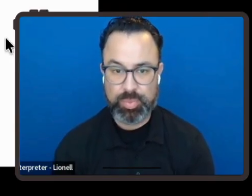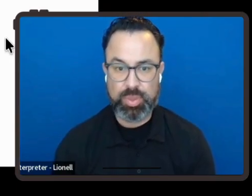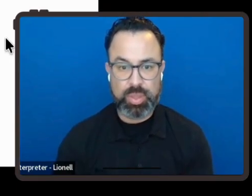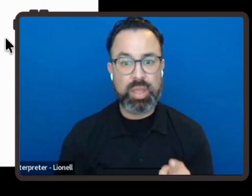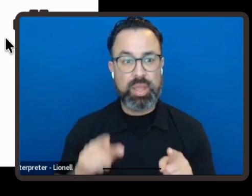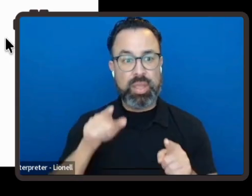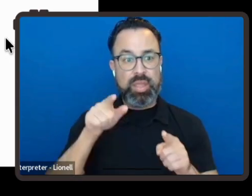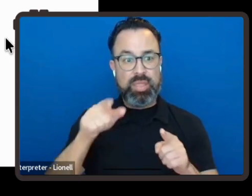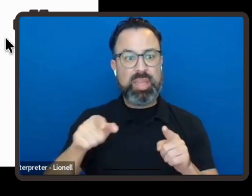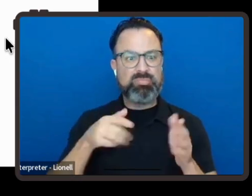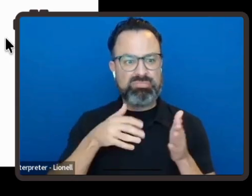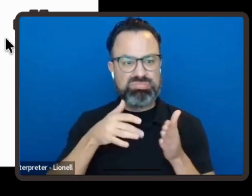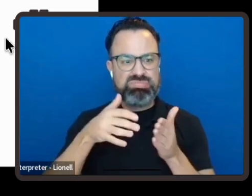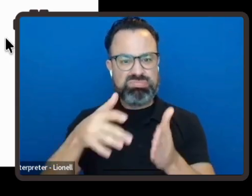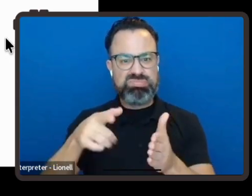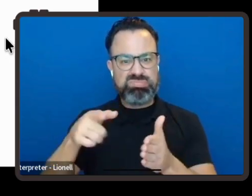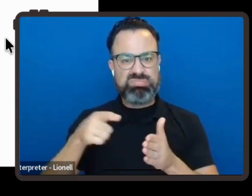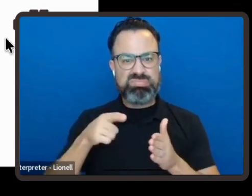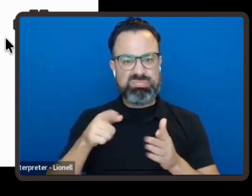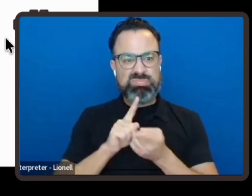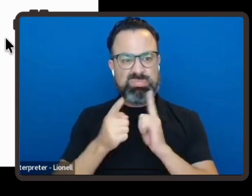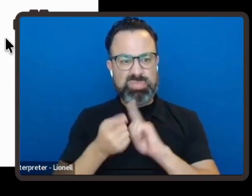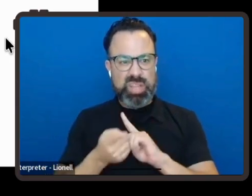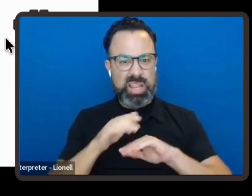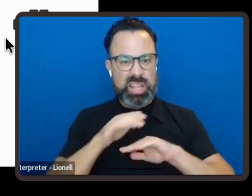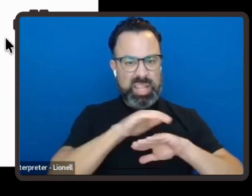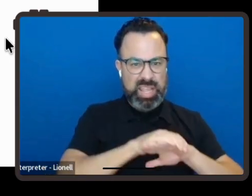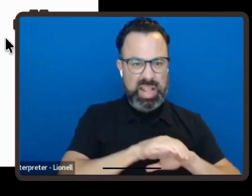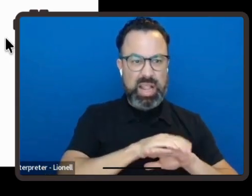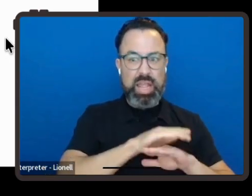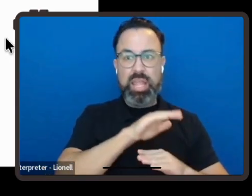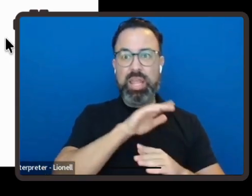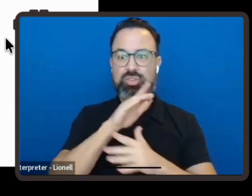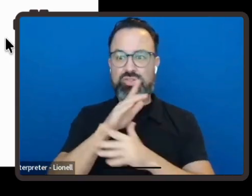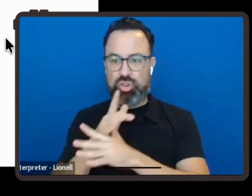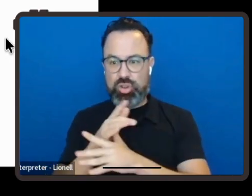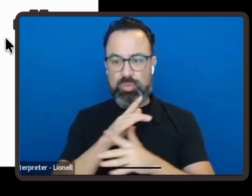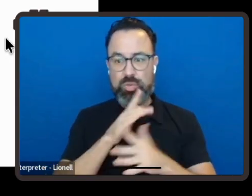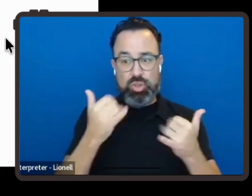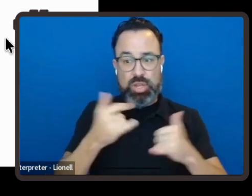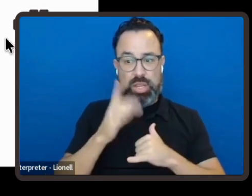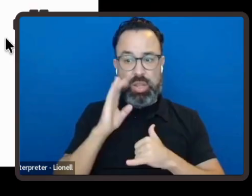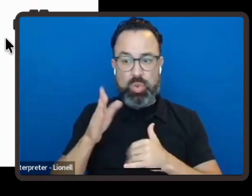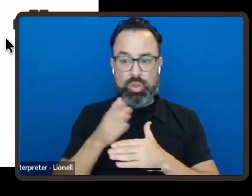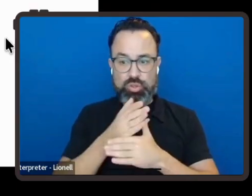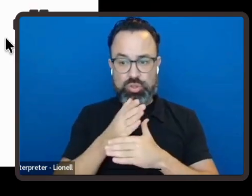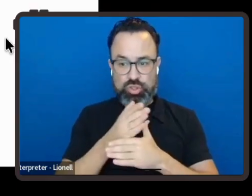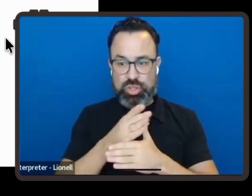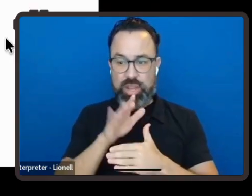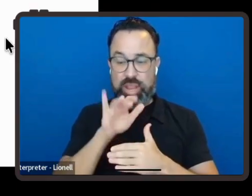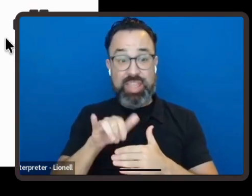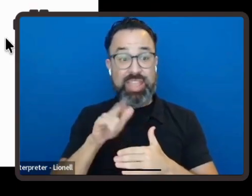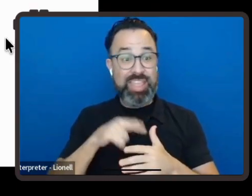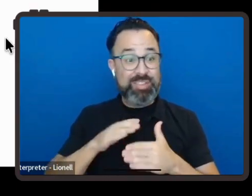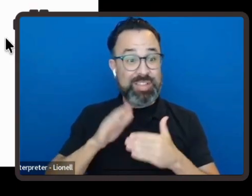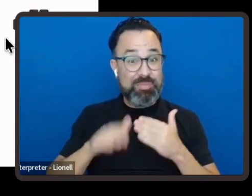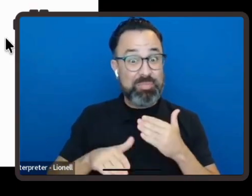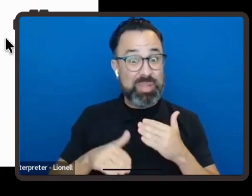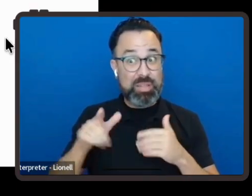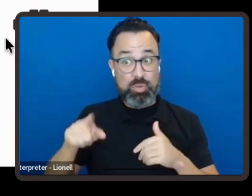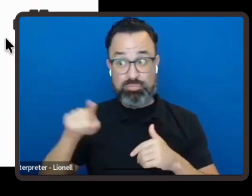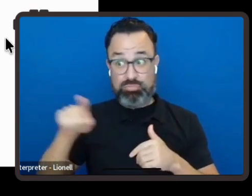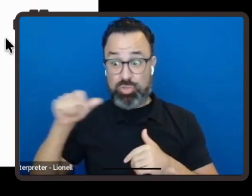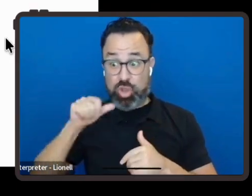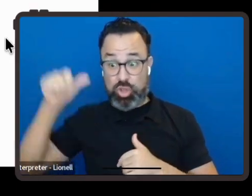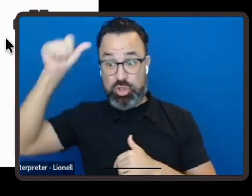so today we will share the data from the pilot questionnaire that was completed by adults with